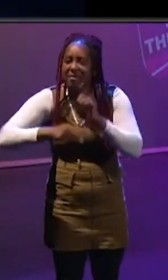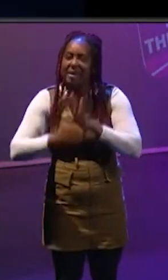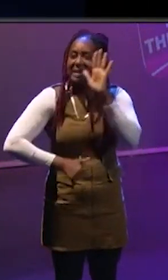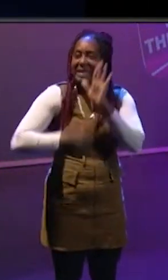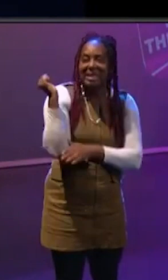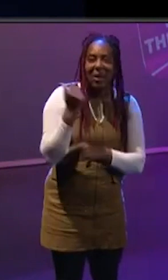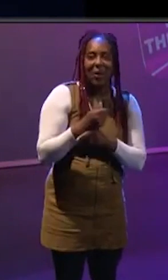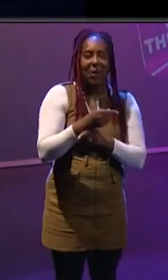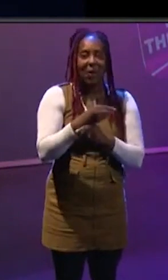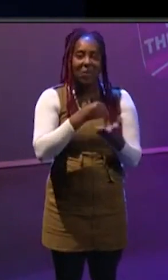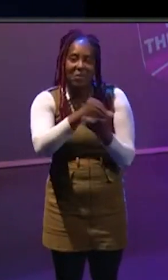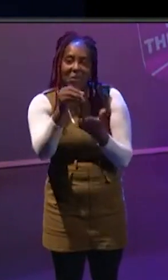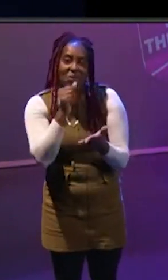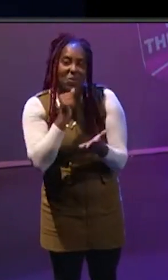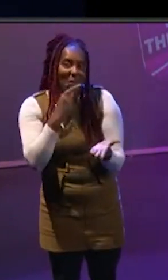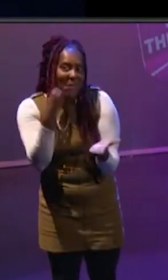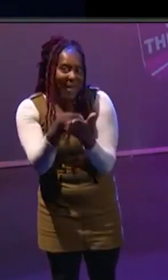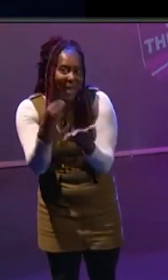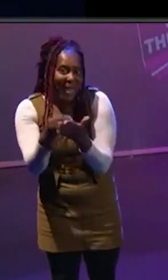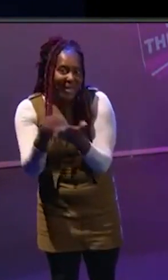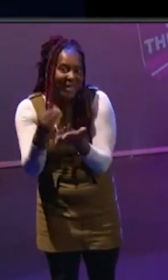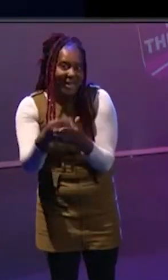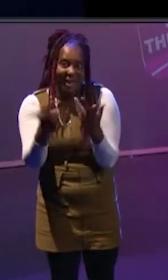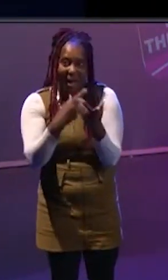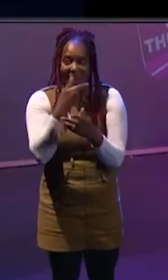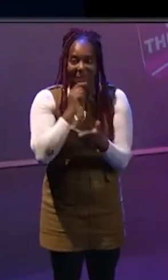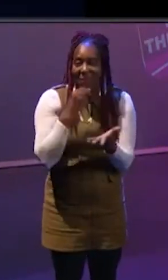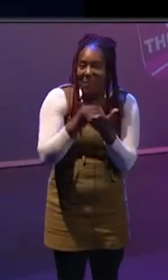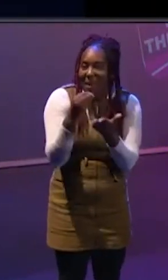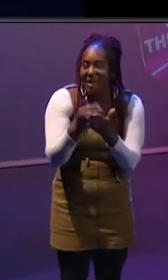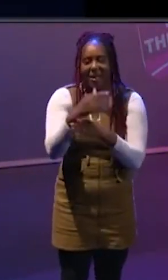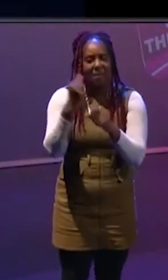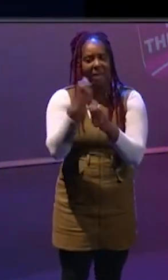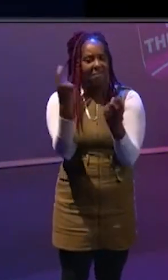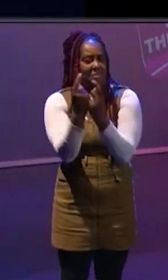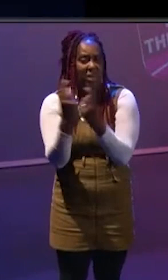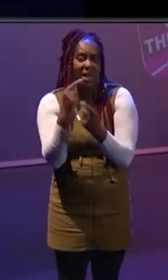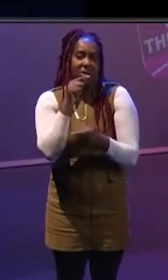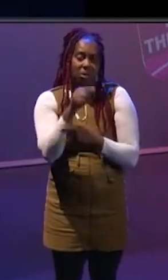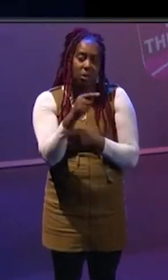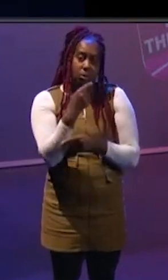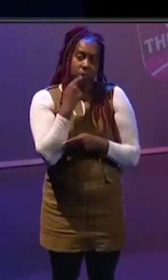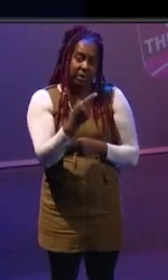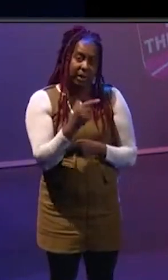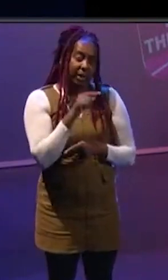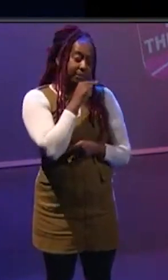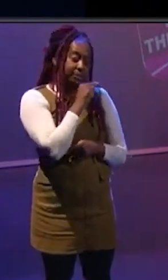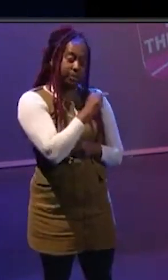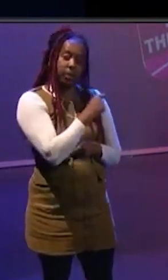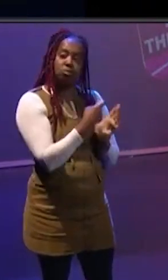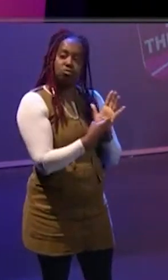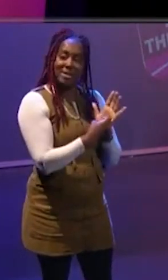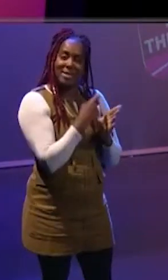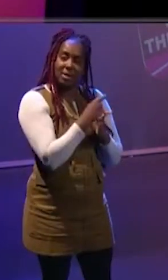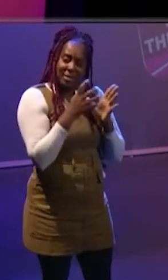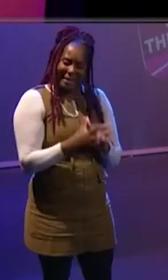money. as Ameena sort of alluded to, we're learning, we're making our own things. So that's kind of what I would say as well. Just to expand on that, sorry, is that,